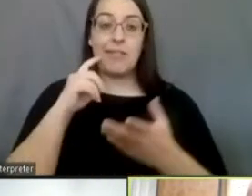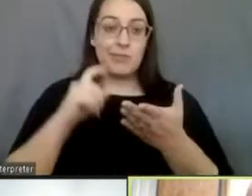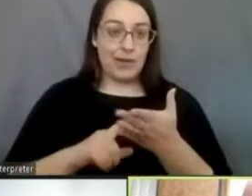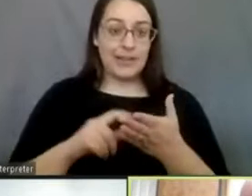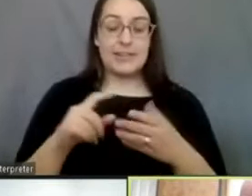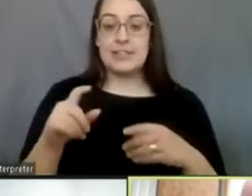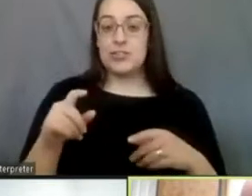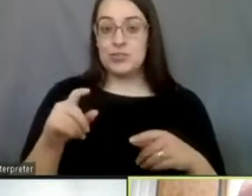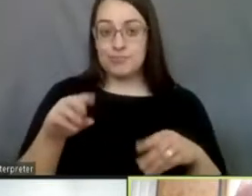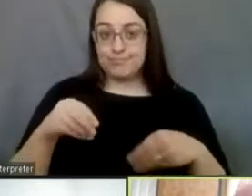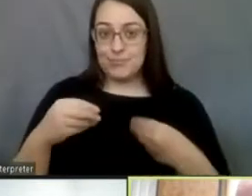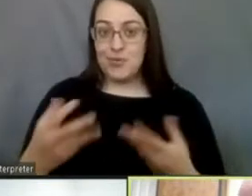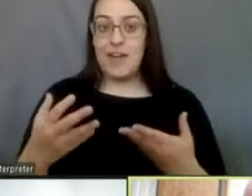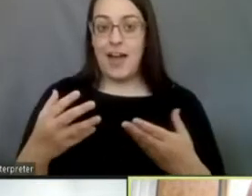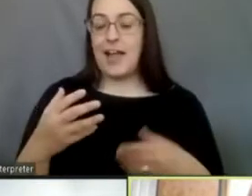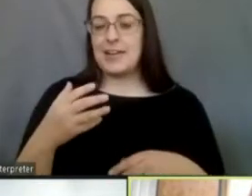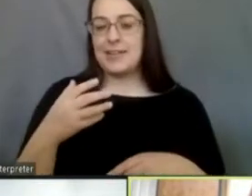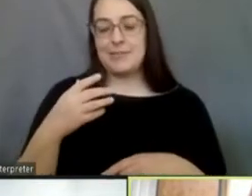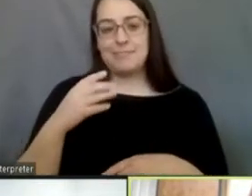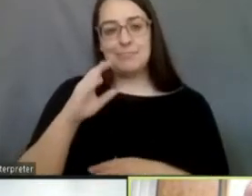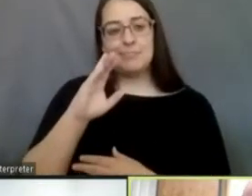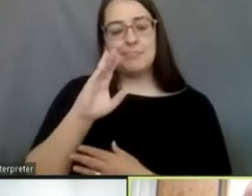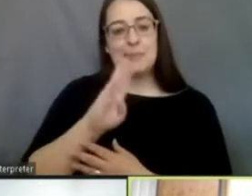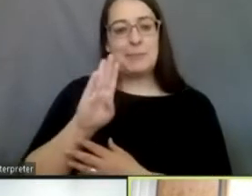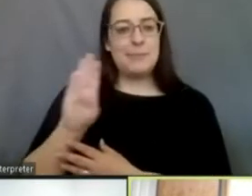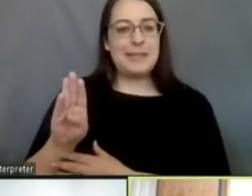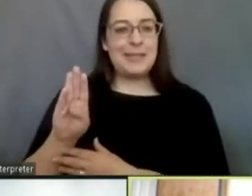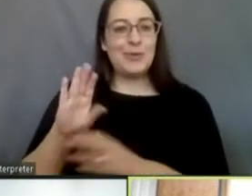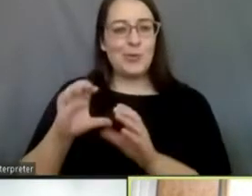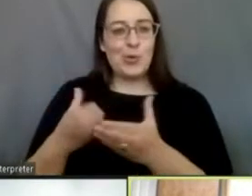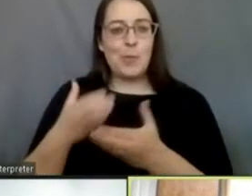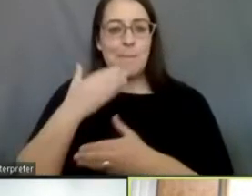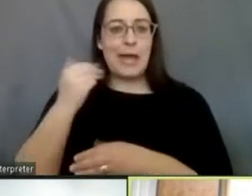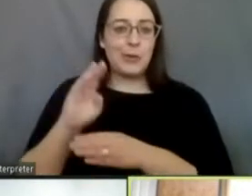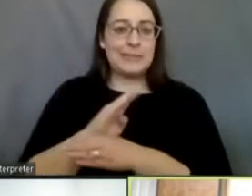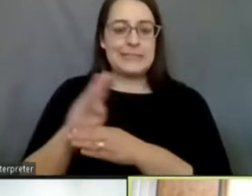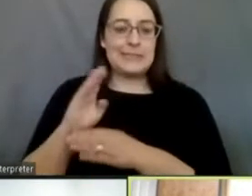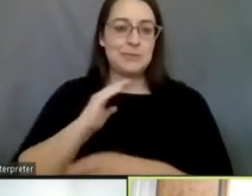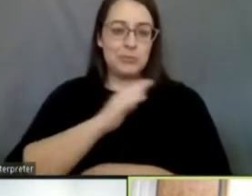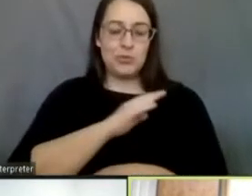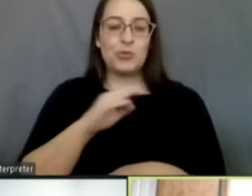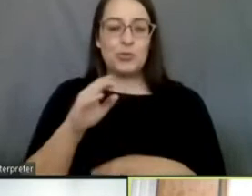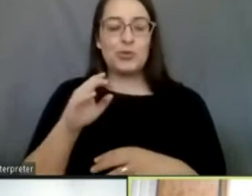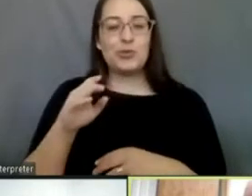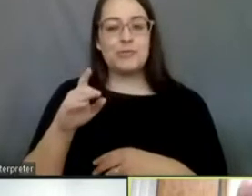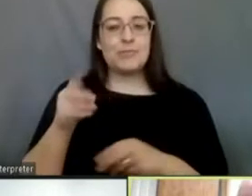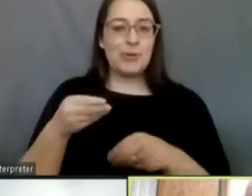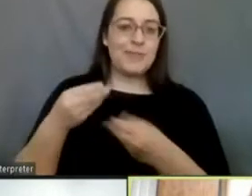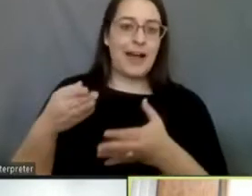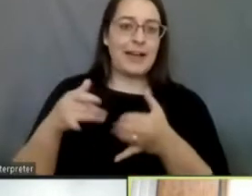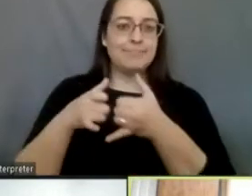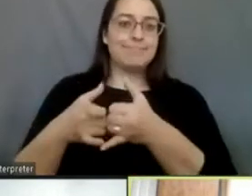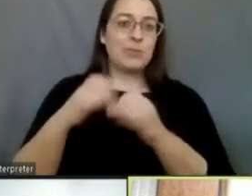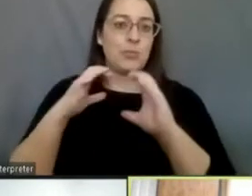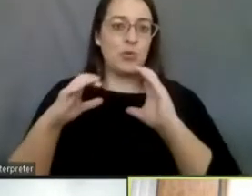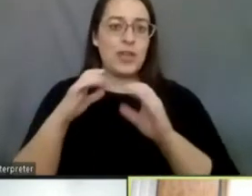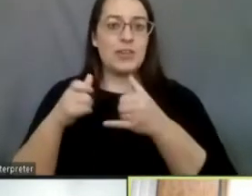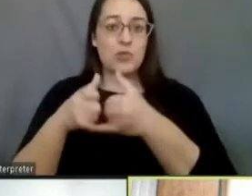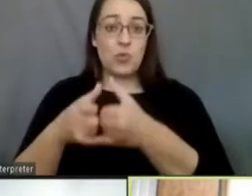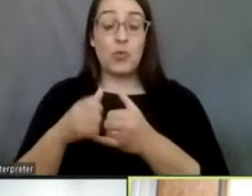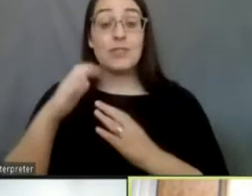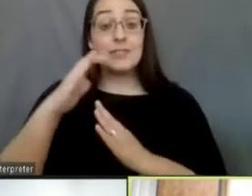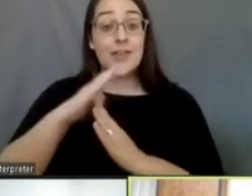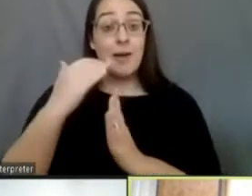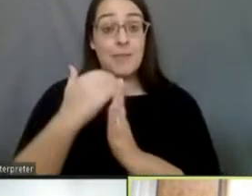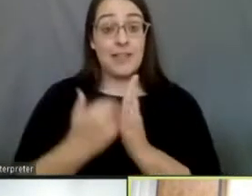that was provided to us by the Better Business Bureau of the Panhandle, of the Texas Panhandle. At the very top of that list,